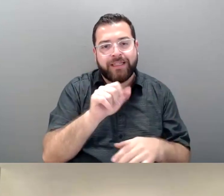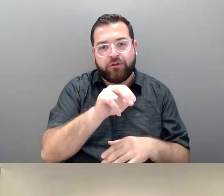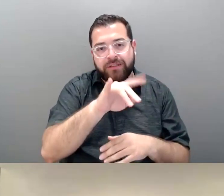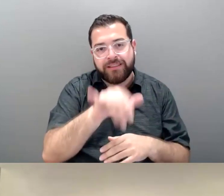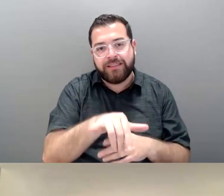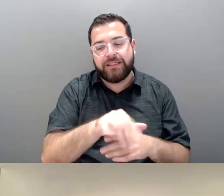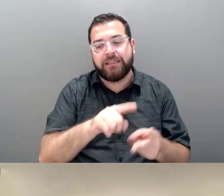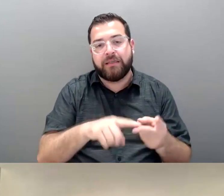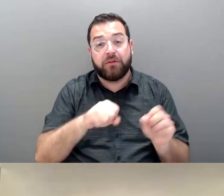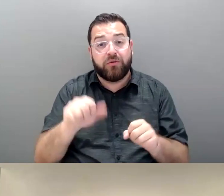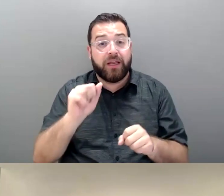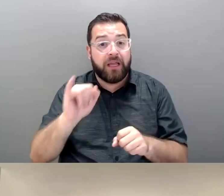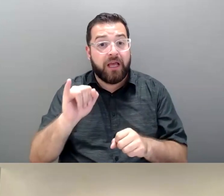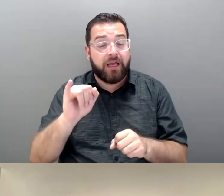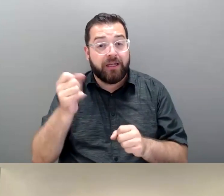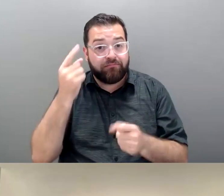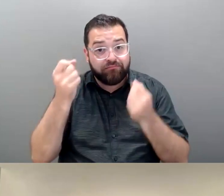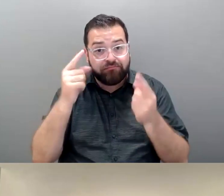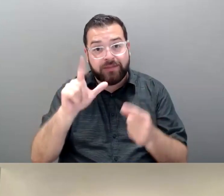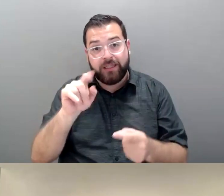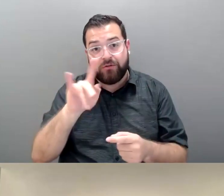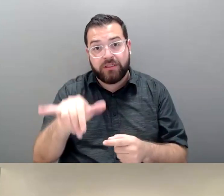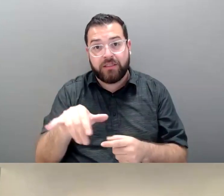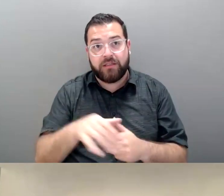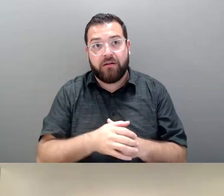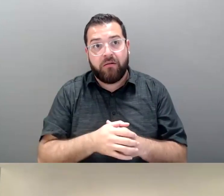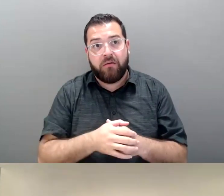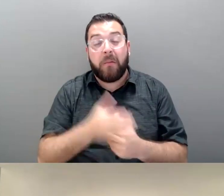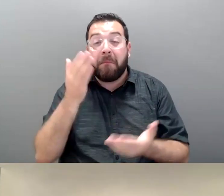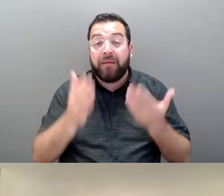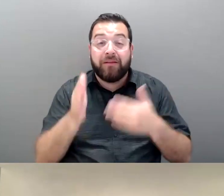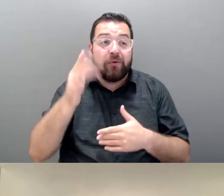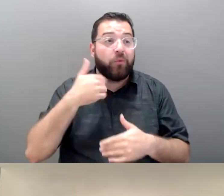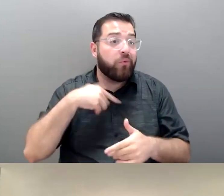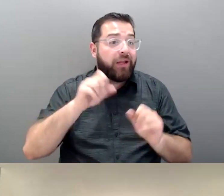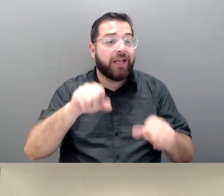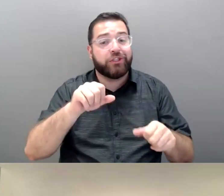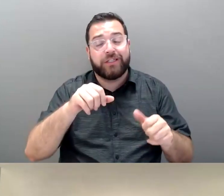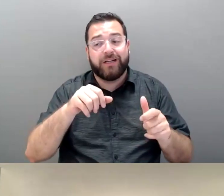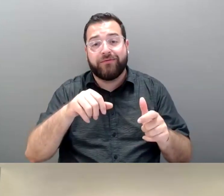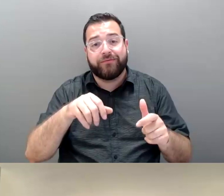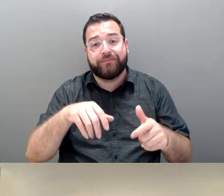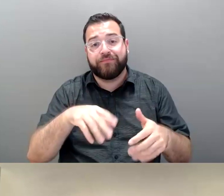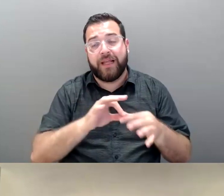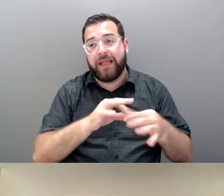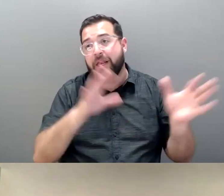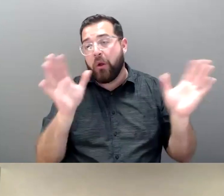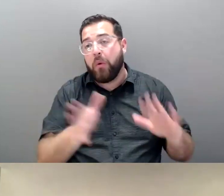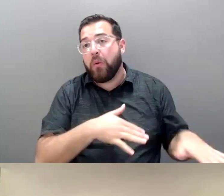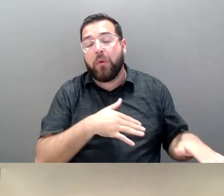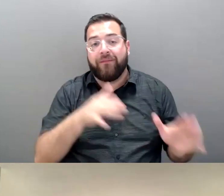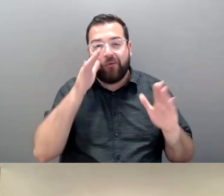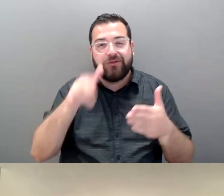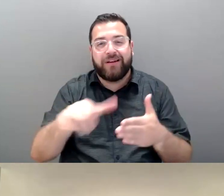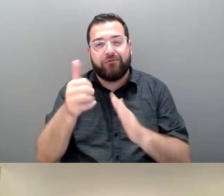potentially we can just sort of let it go and focus on a narrower set of skills. One thing I